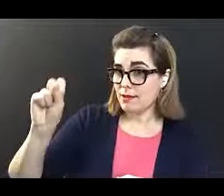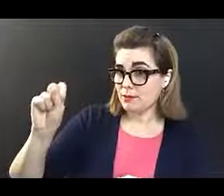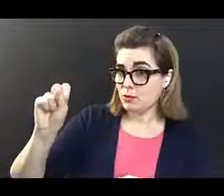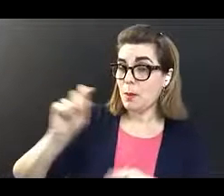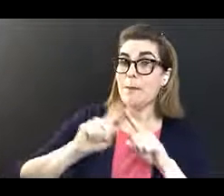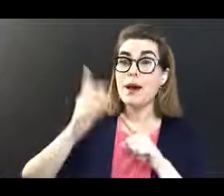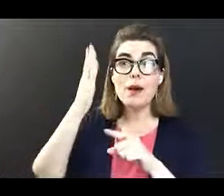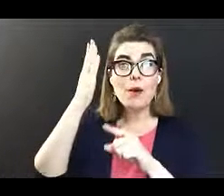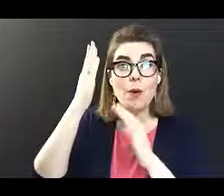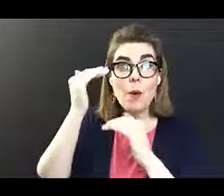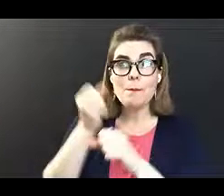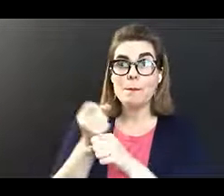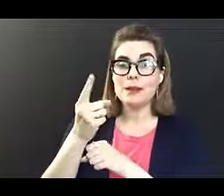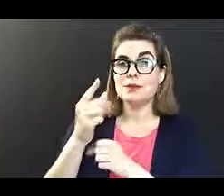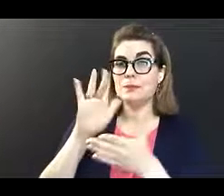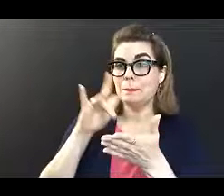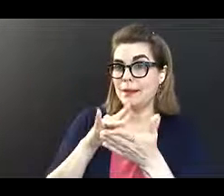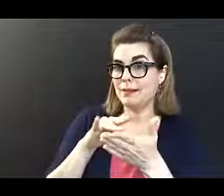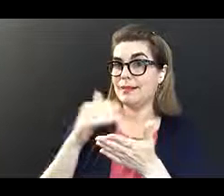into elementary and middle schools.